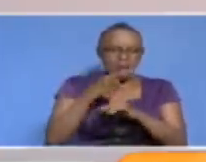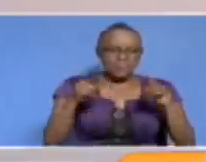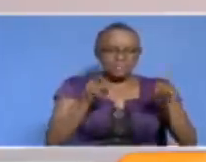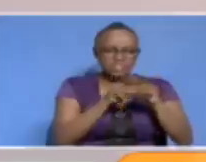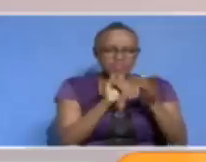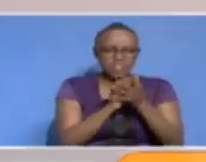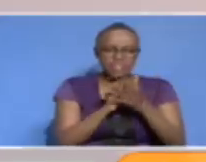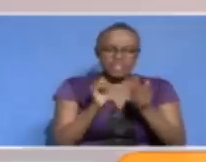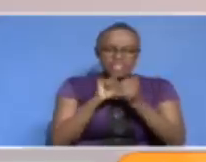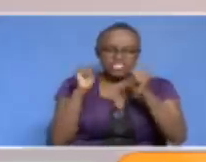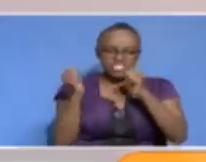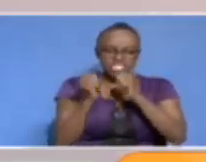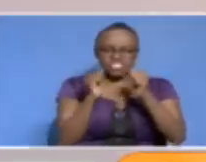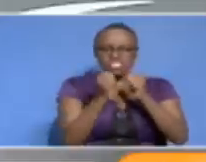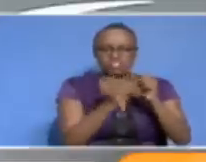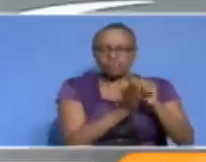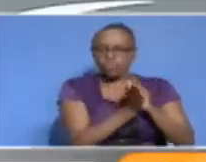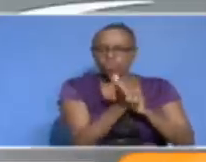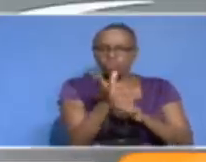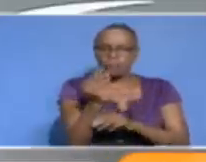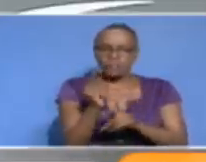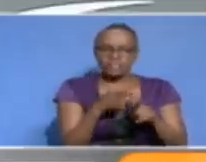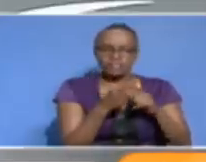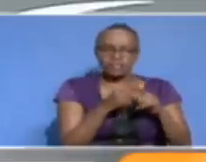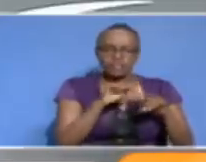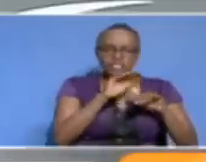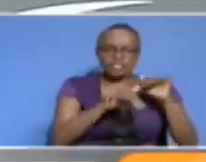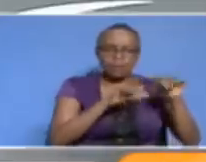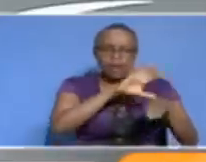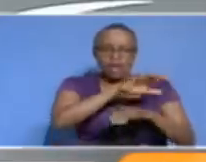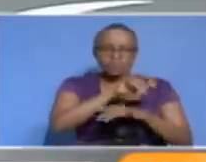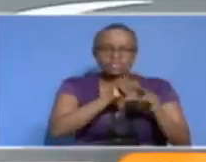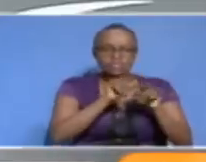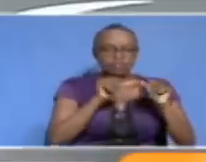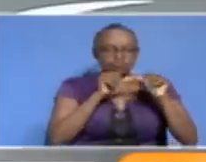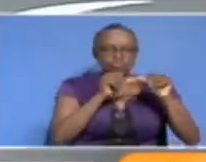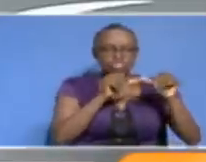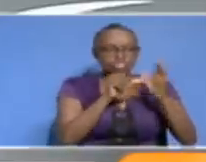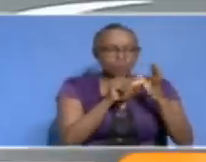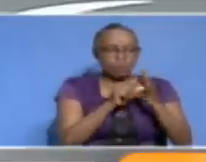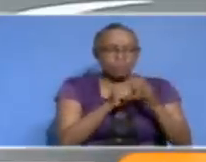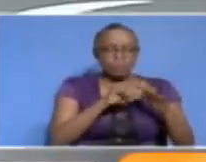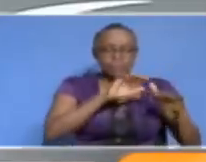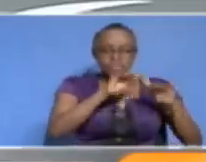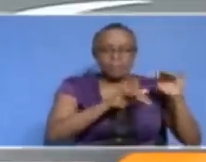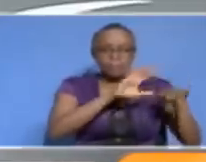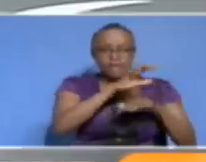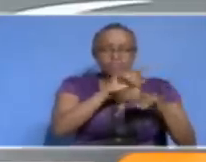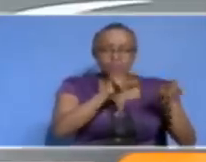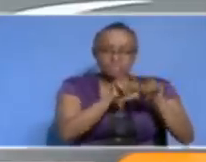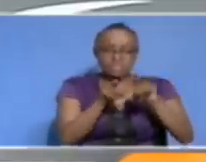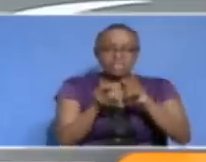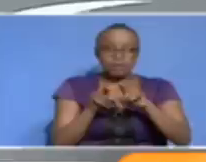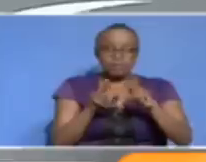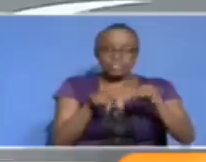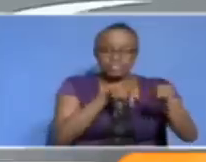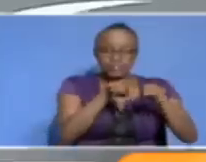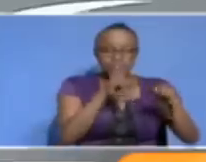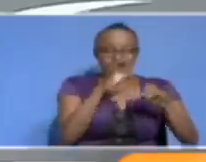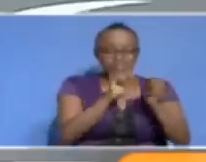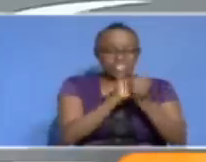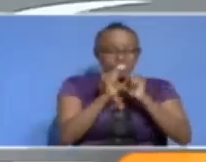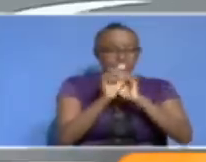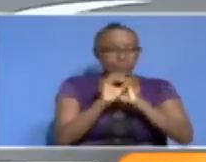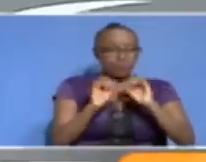they are diverting money now. Yeah. Uko ma sub-county uko, bado iko shida. Even the sub-county admins we are going to do a reshuffle if they don't